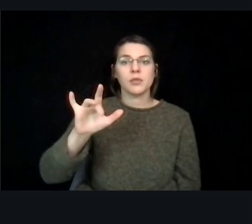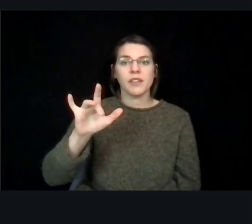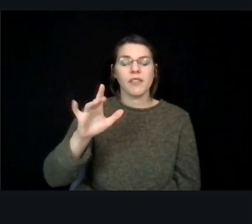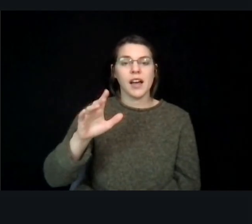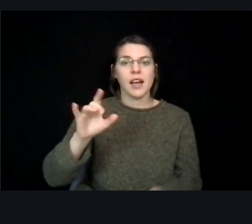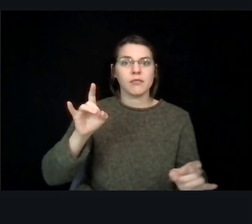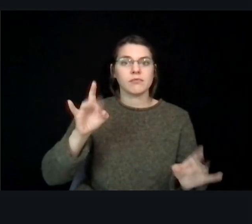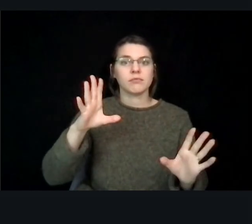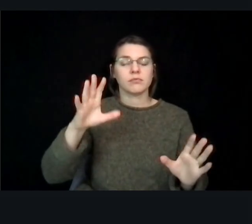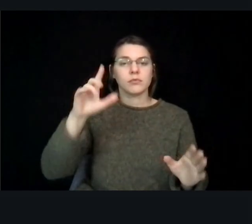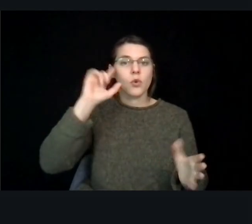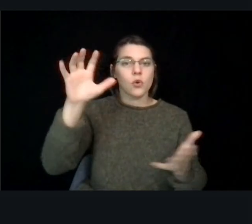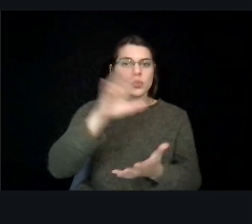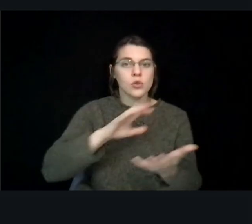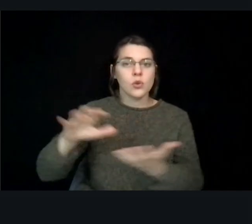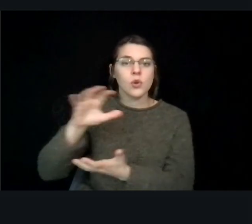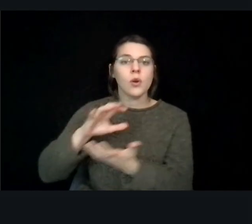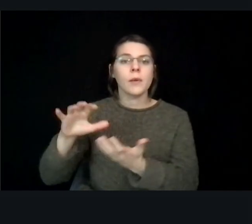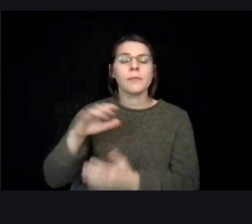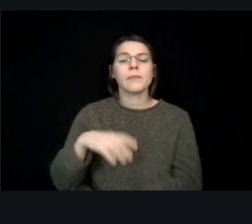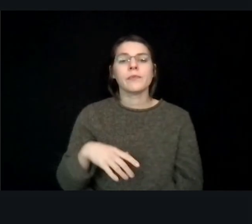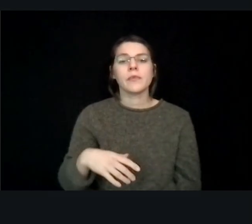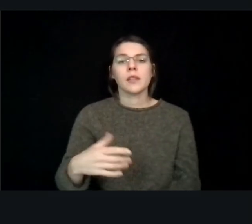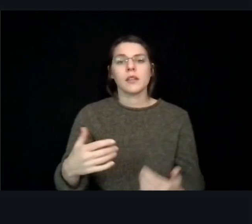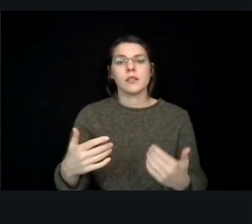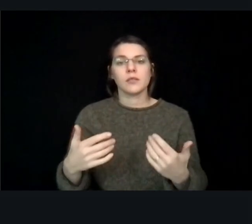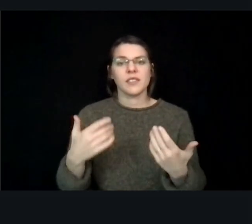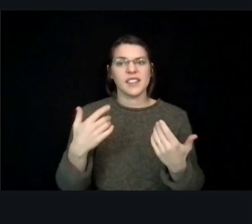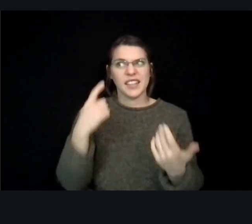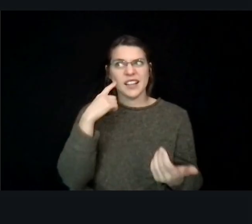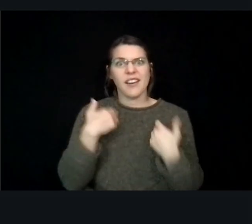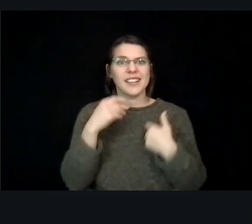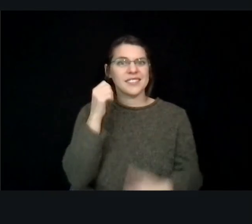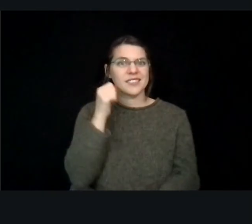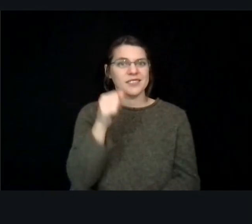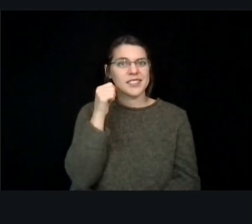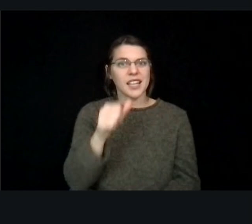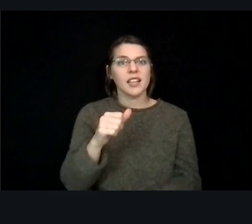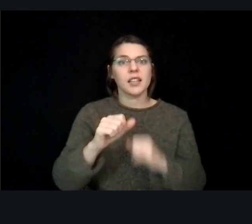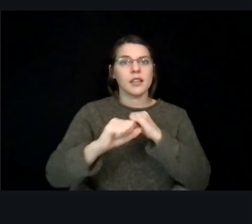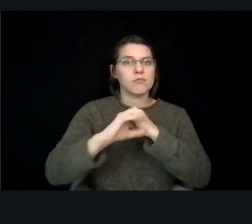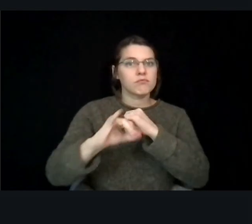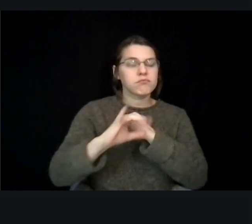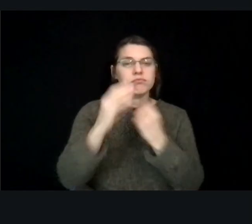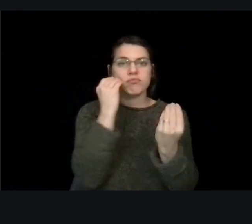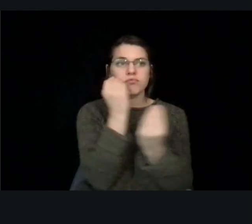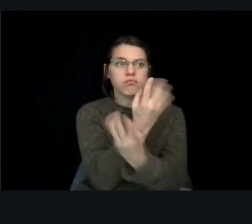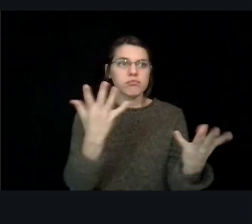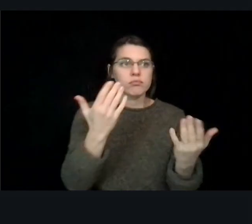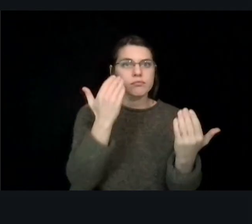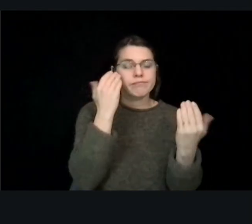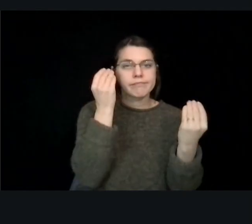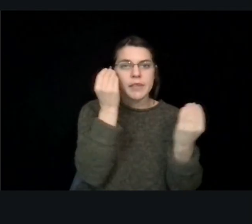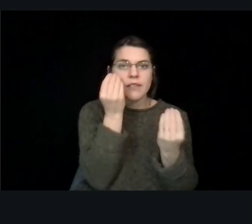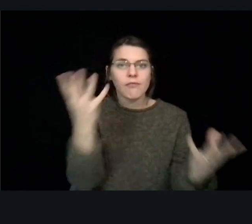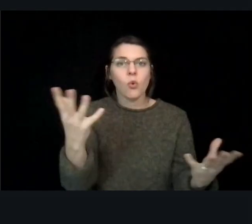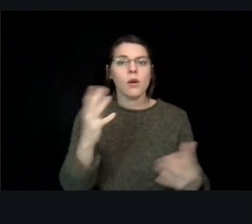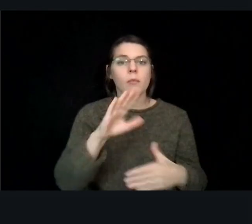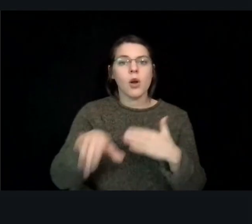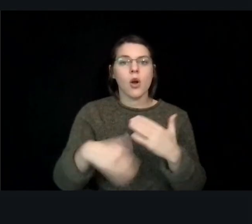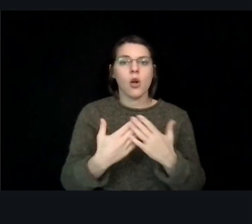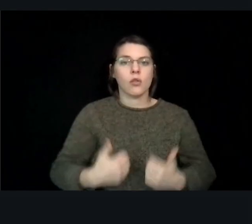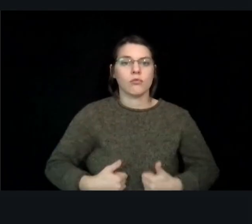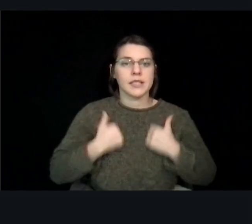press briefings and other communications to help keep all of our residents informed. You have our neighborhood services